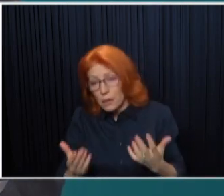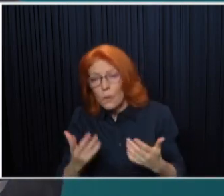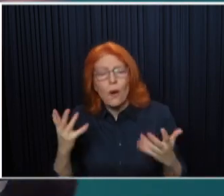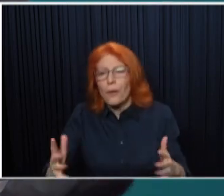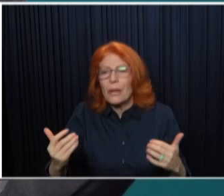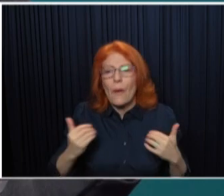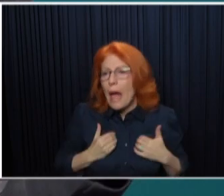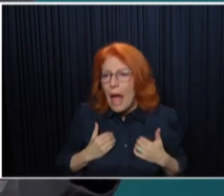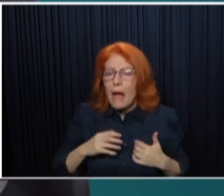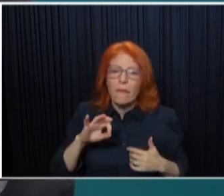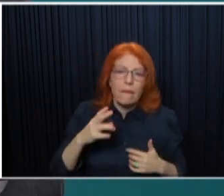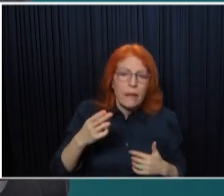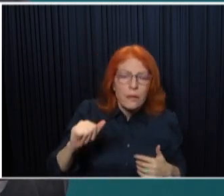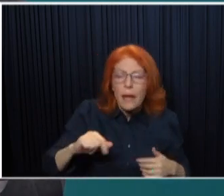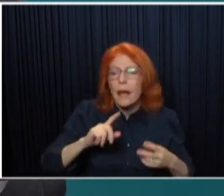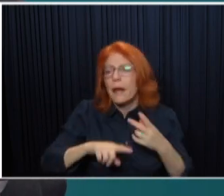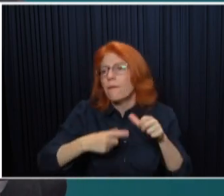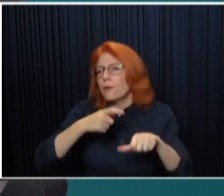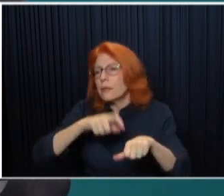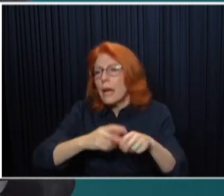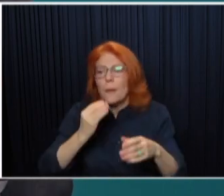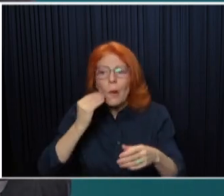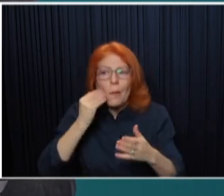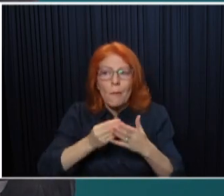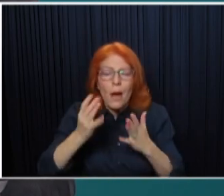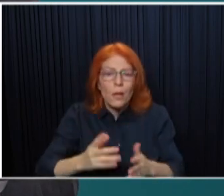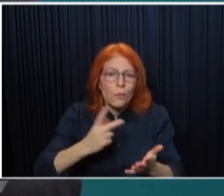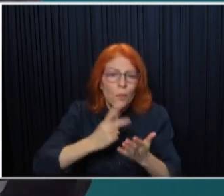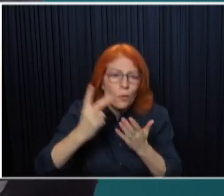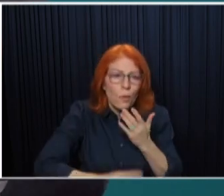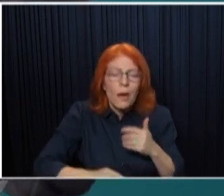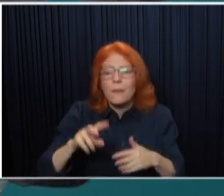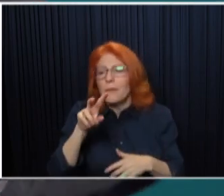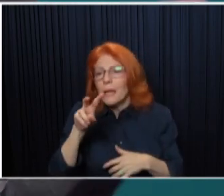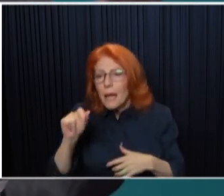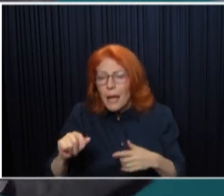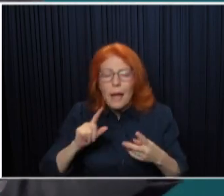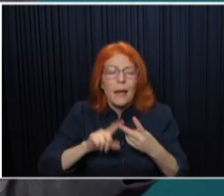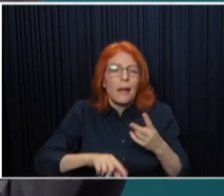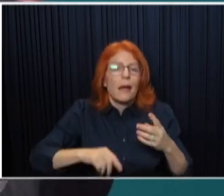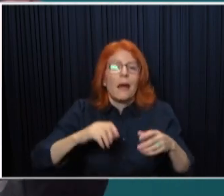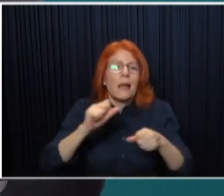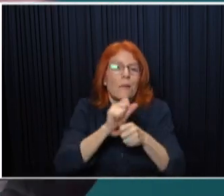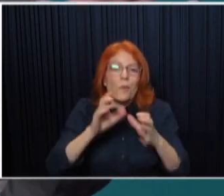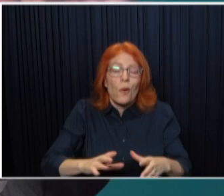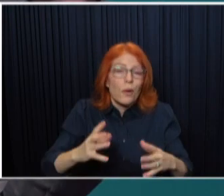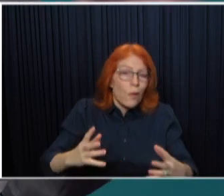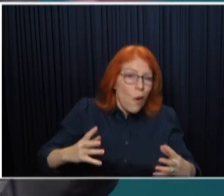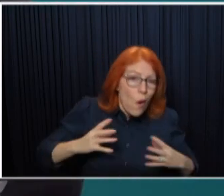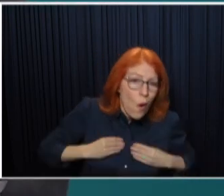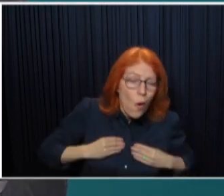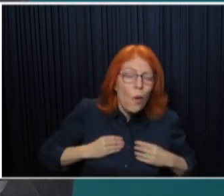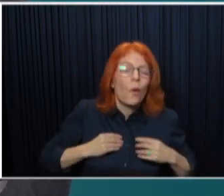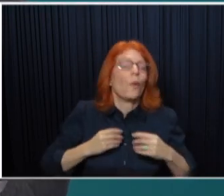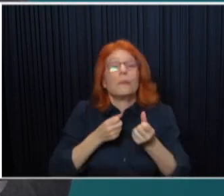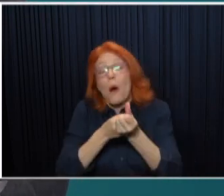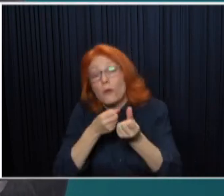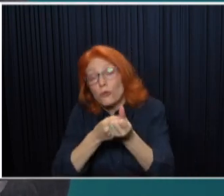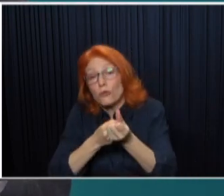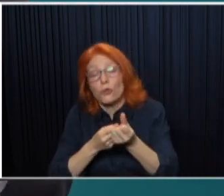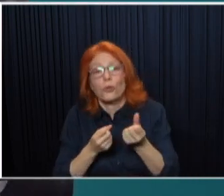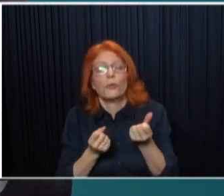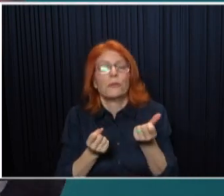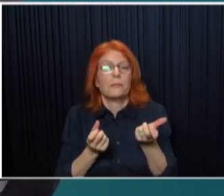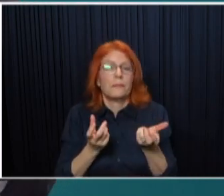have them. FHA has a first-time home buyer program. So does the VA. They're employer-owned, employee-sponsored